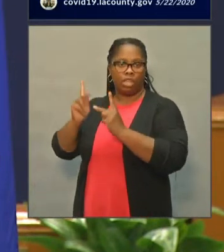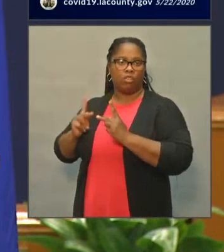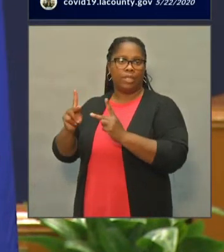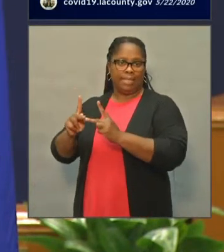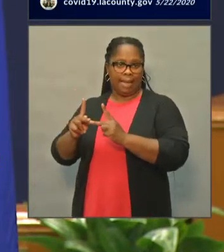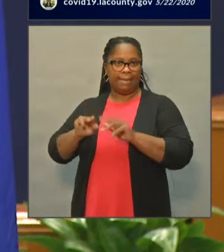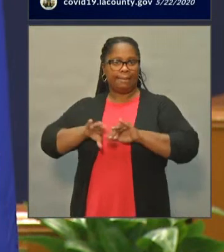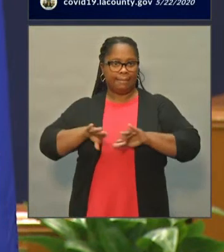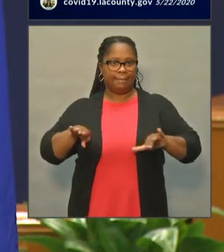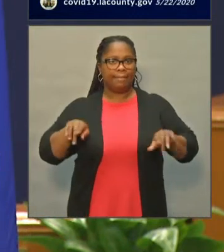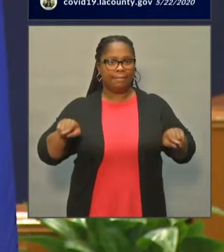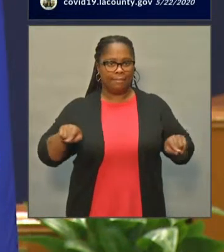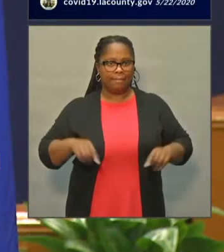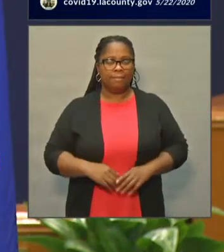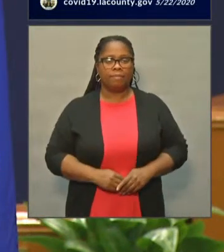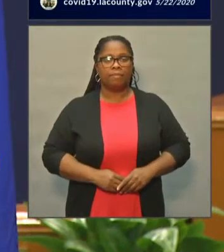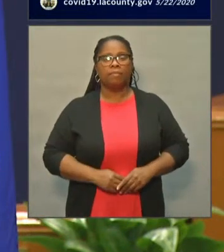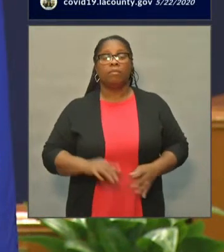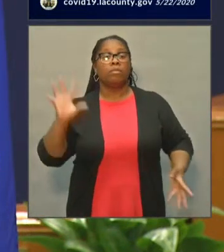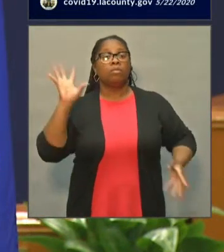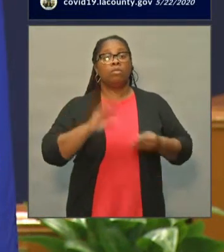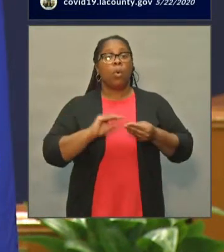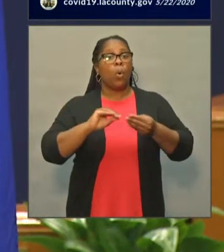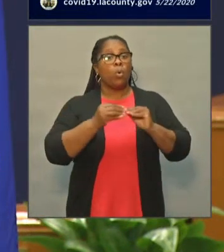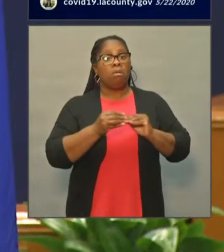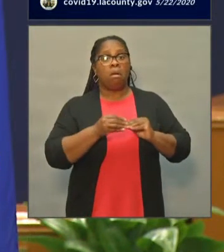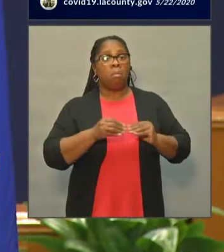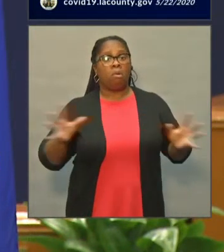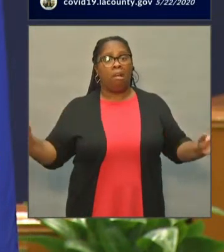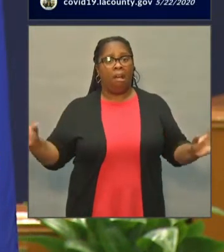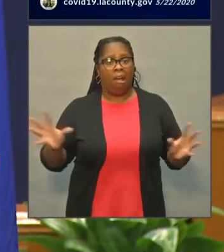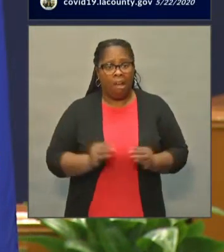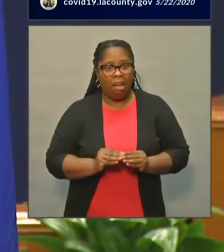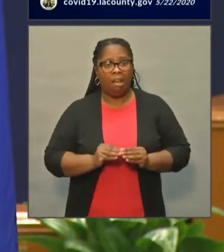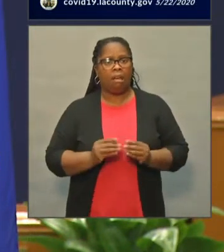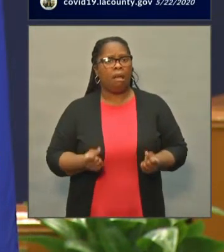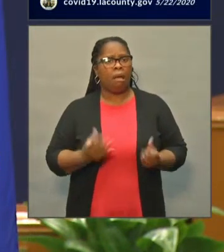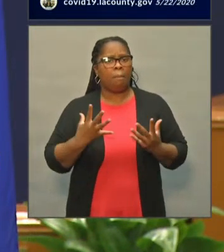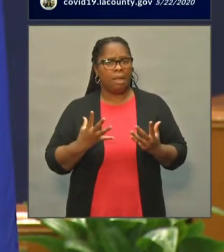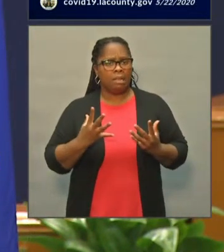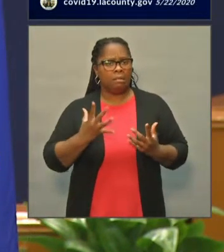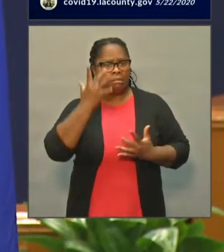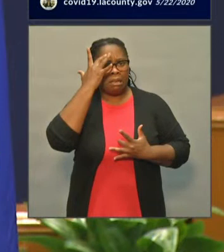settings. And the total number of confirmed cases in institutional settings is